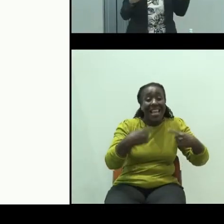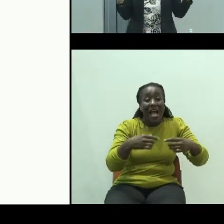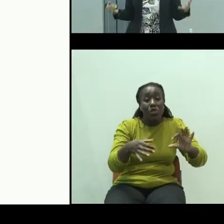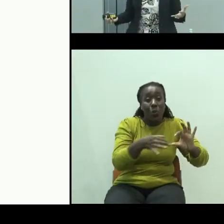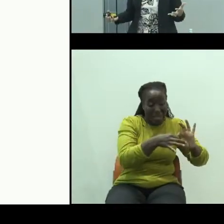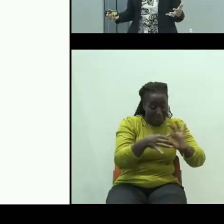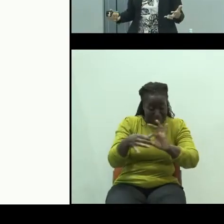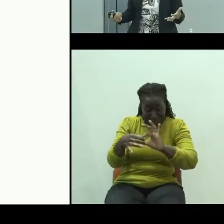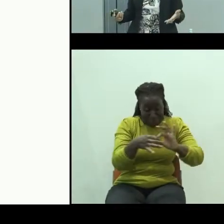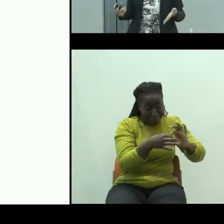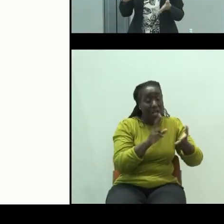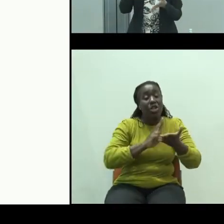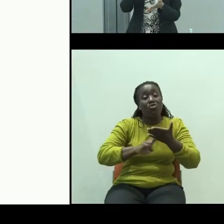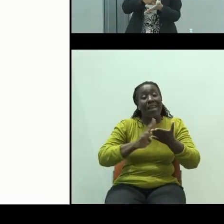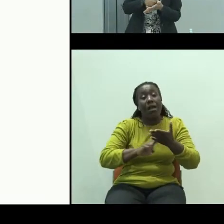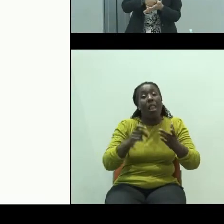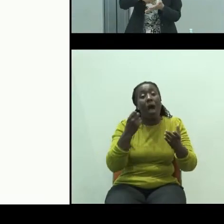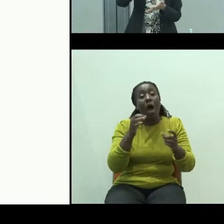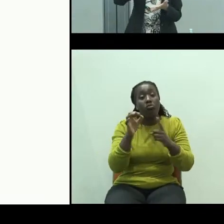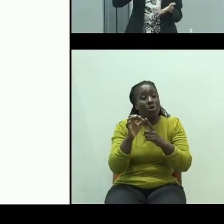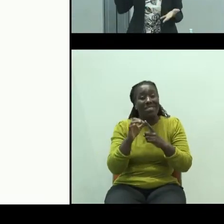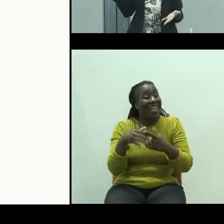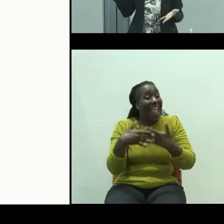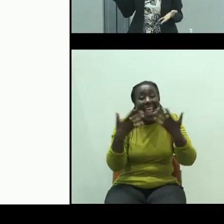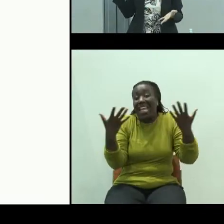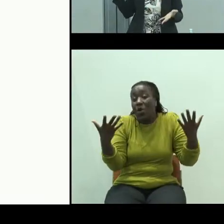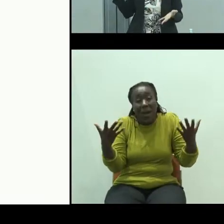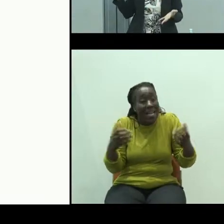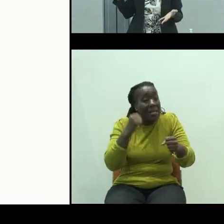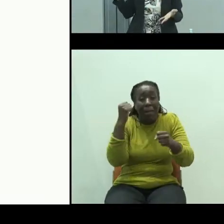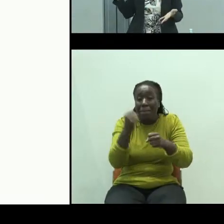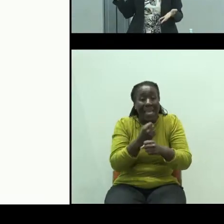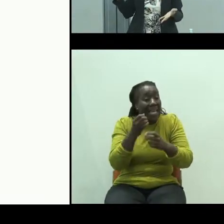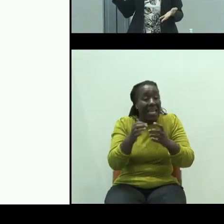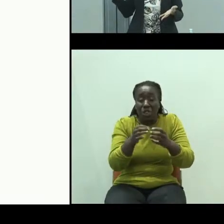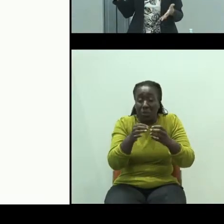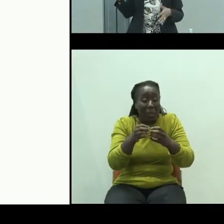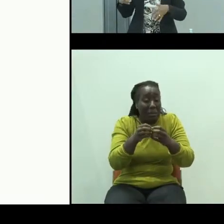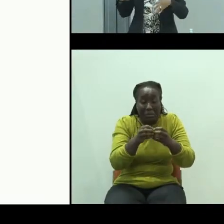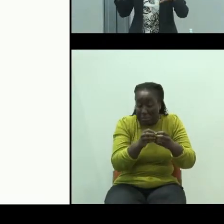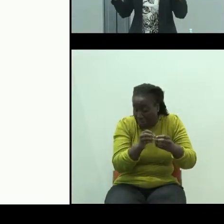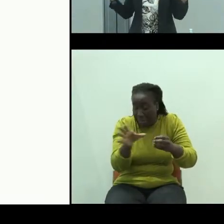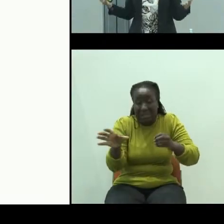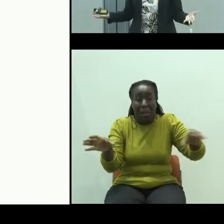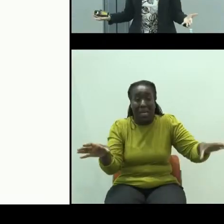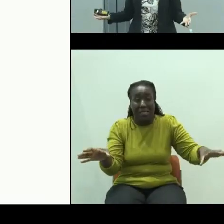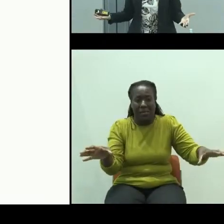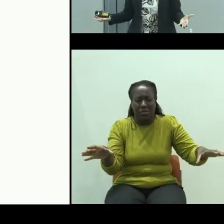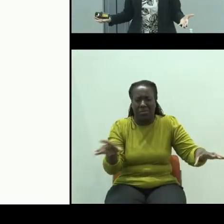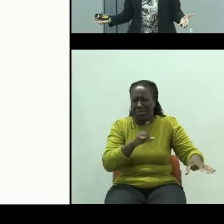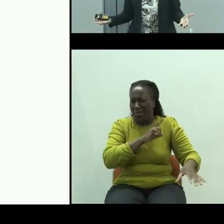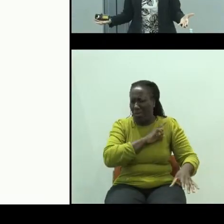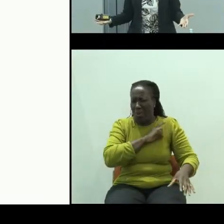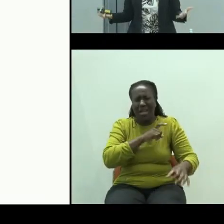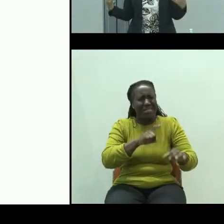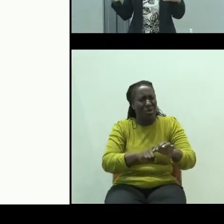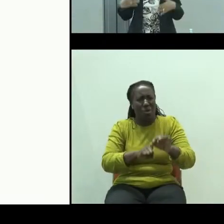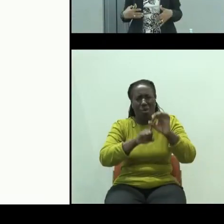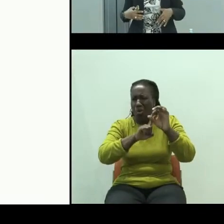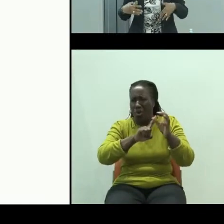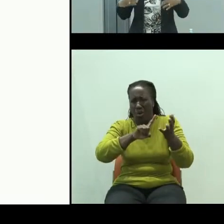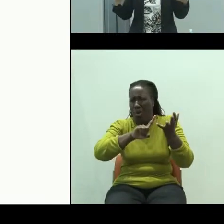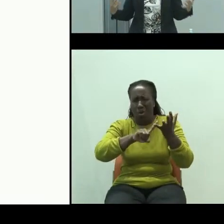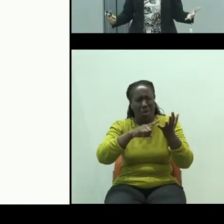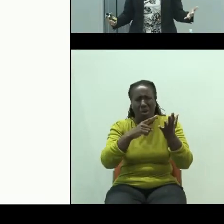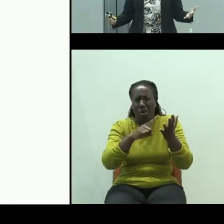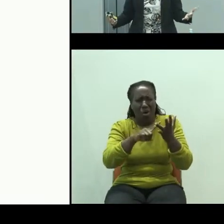with this regulatory protein in a way that it can cause it to be displaced. Okay, so why is it called quorum sensing? Well, typically we